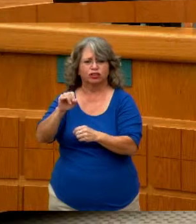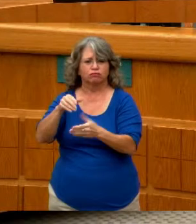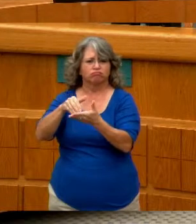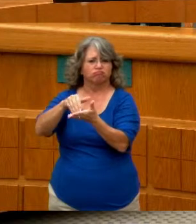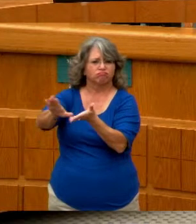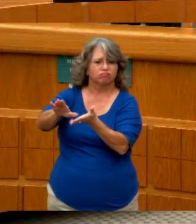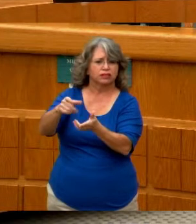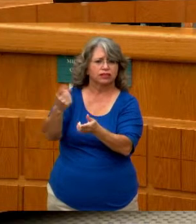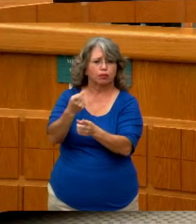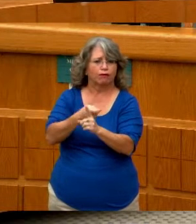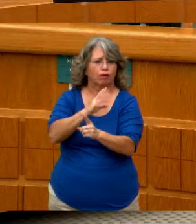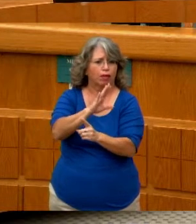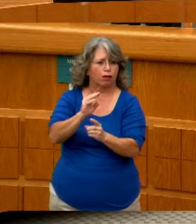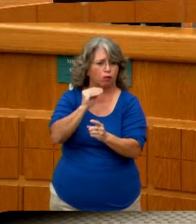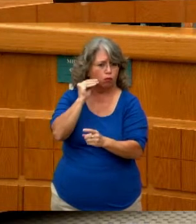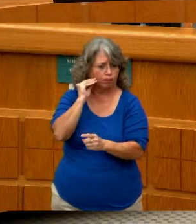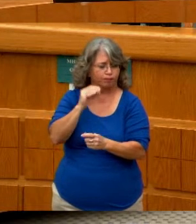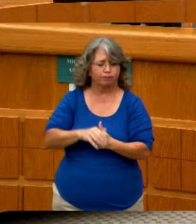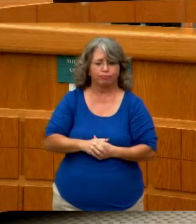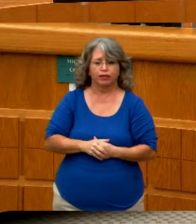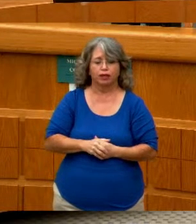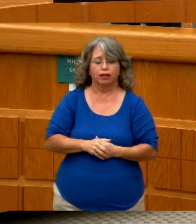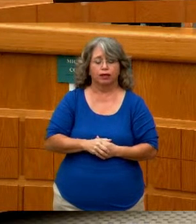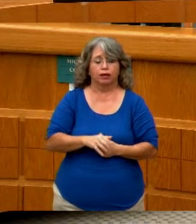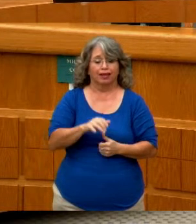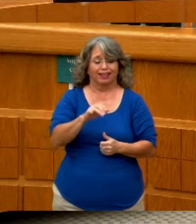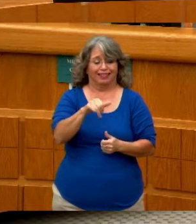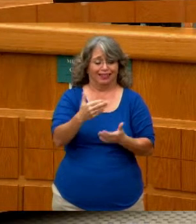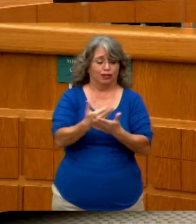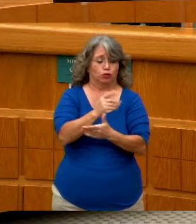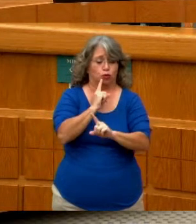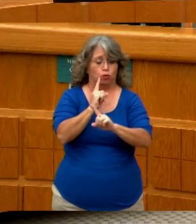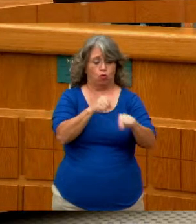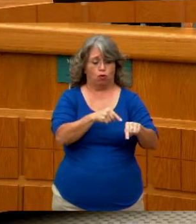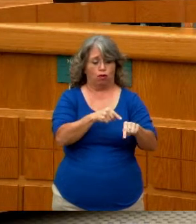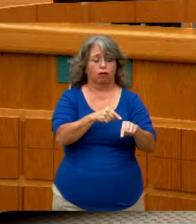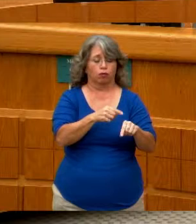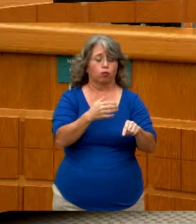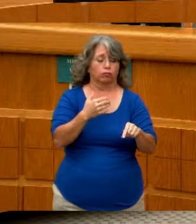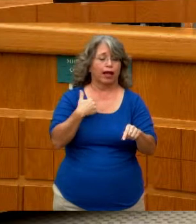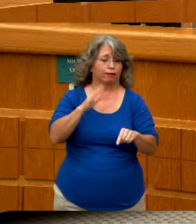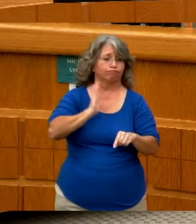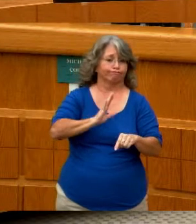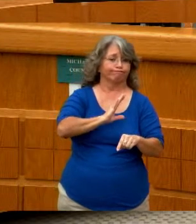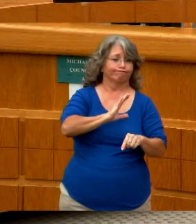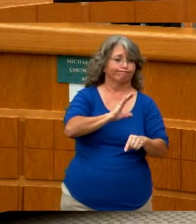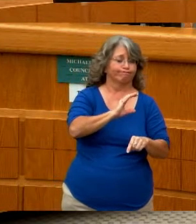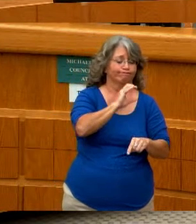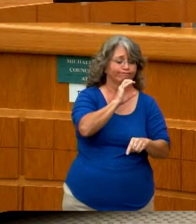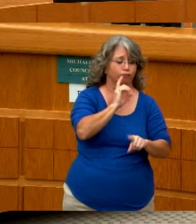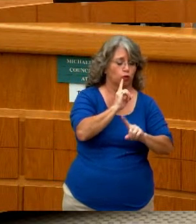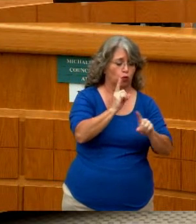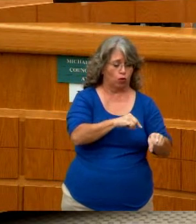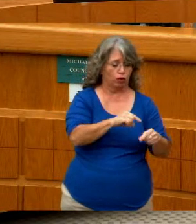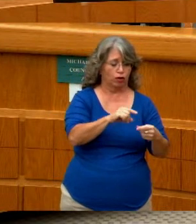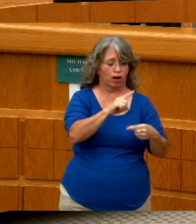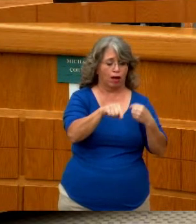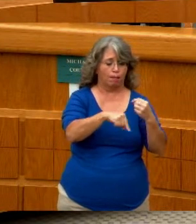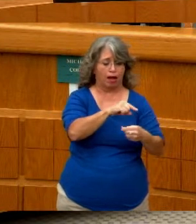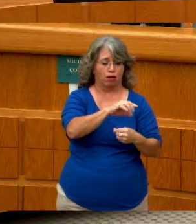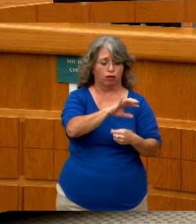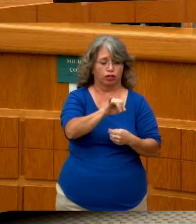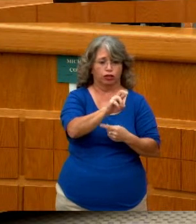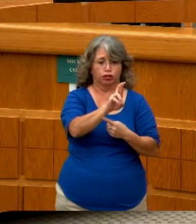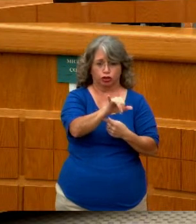like to update you now. This, of course, is extending a previous order that outlined limitations